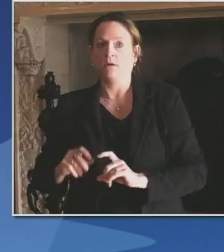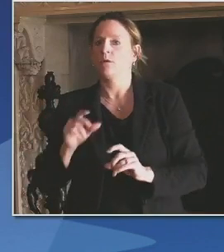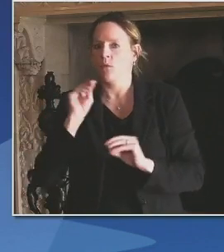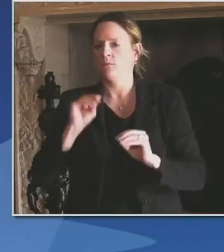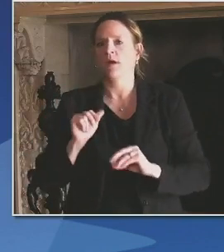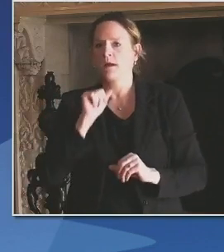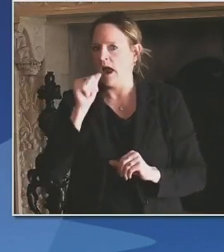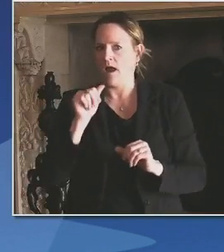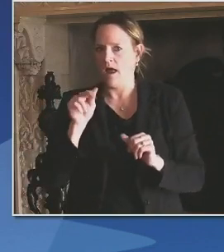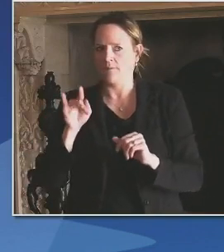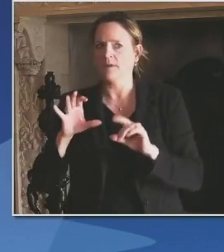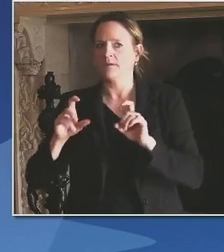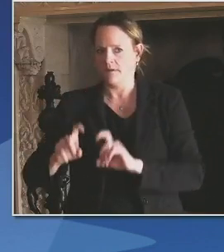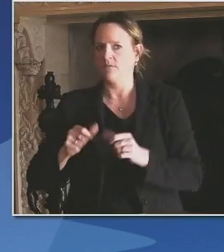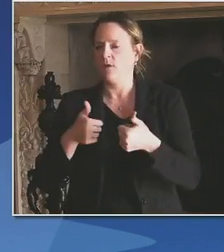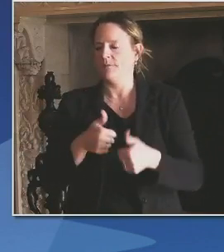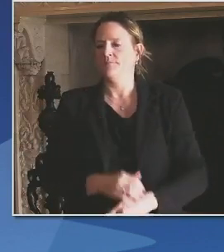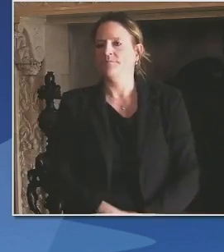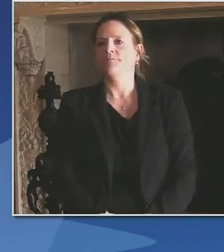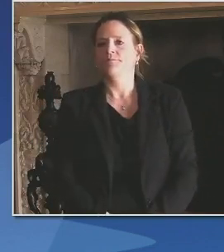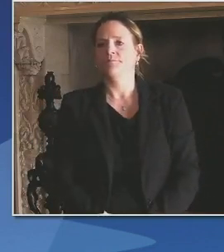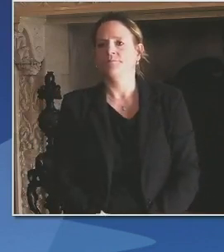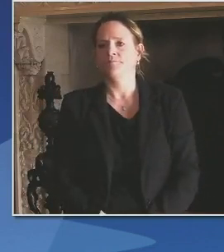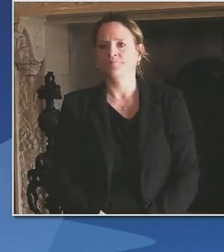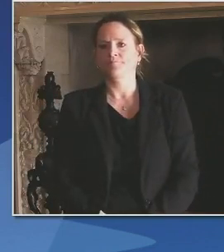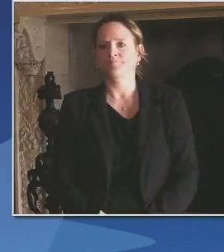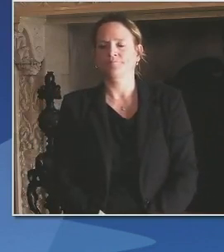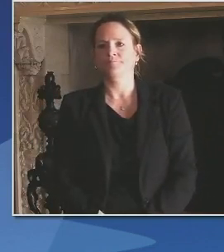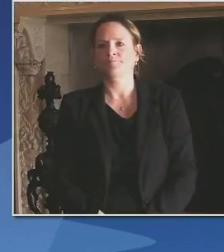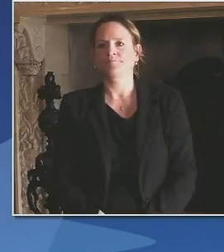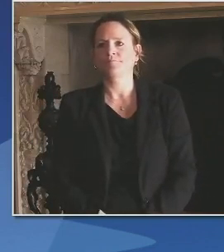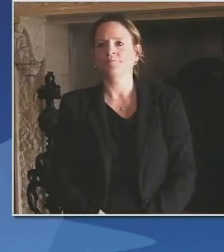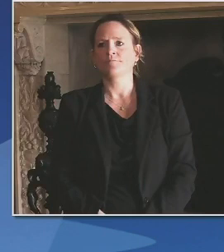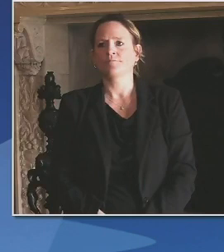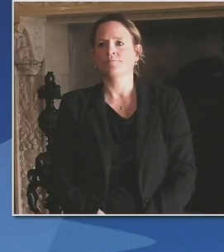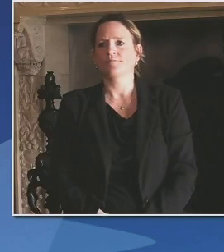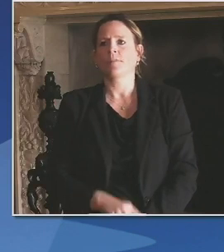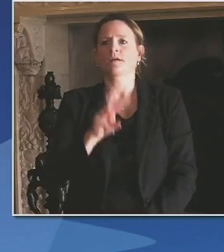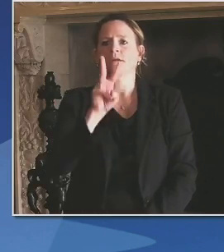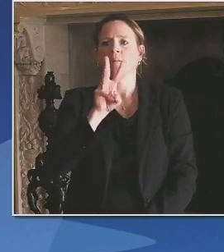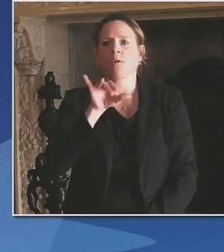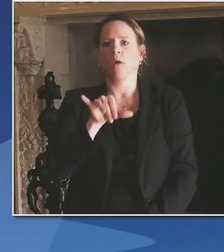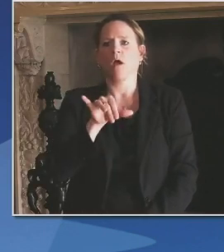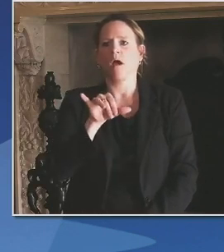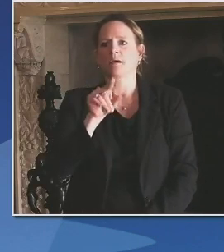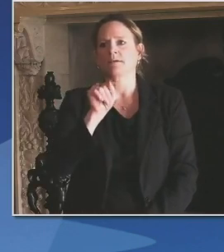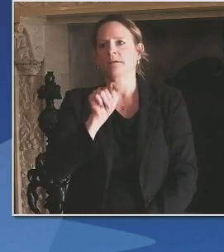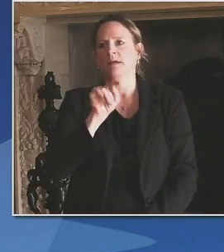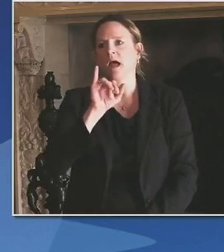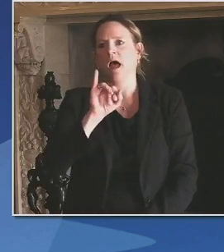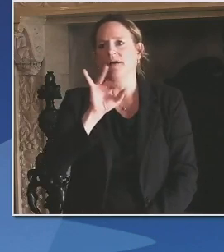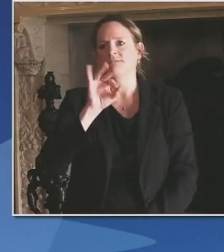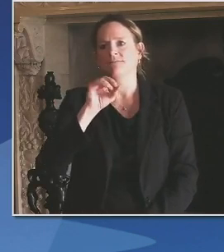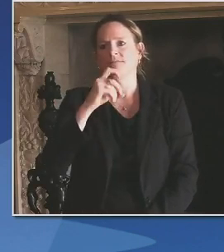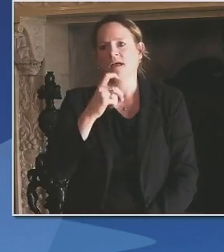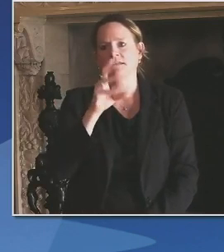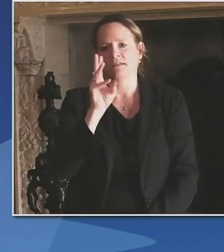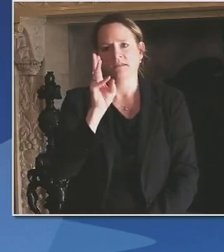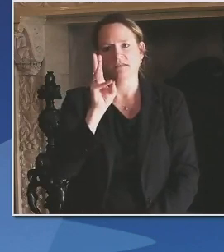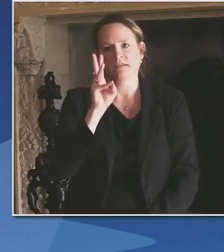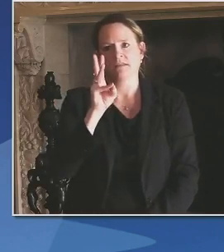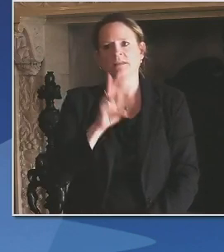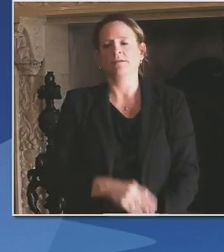Bruce? All right, we'll try to get back to him later. Let's move on to Aaron Mabin from WITI Fox 6. Aaron, are you there?